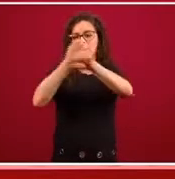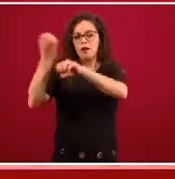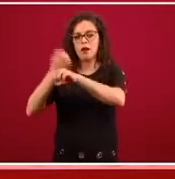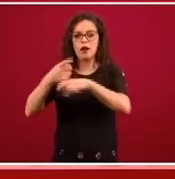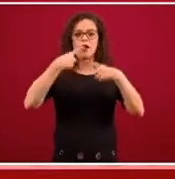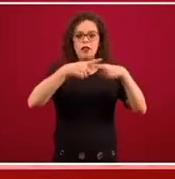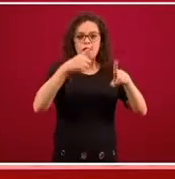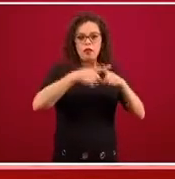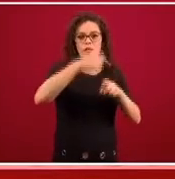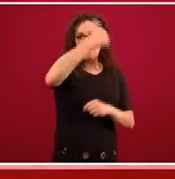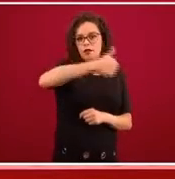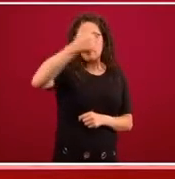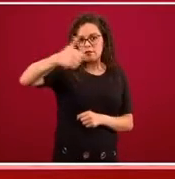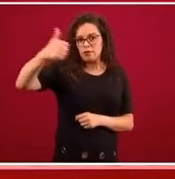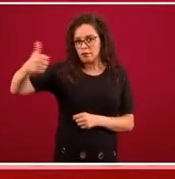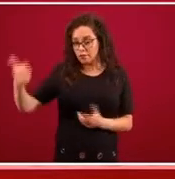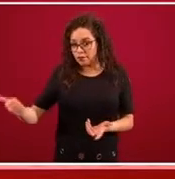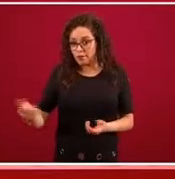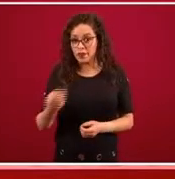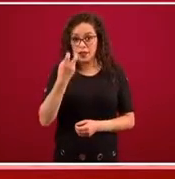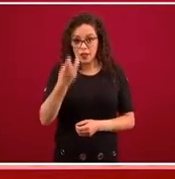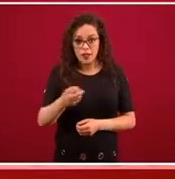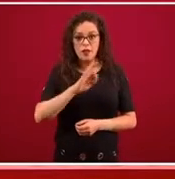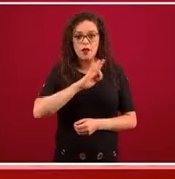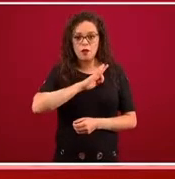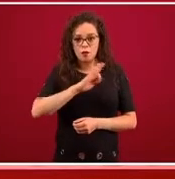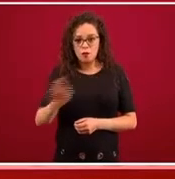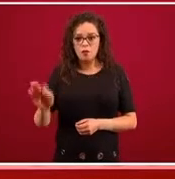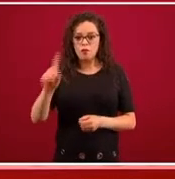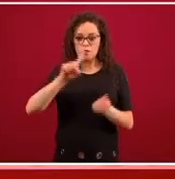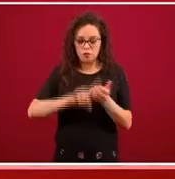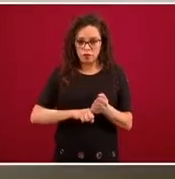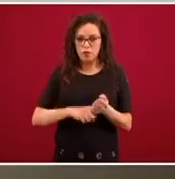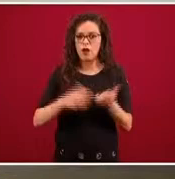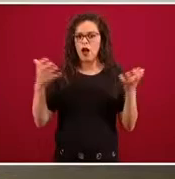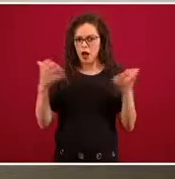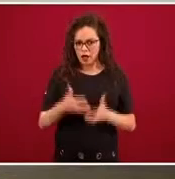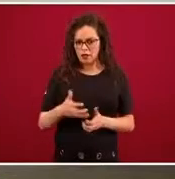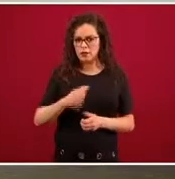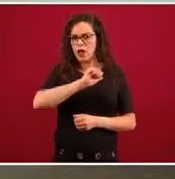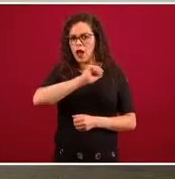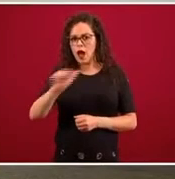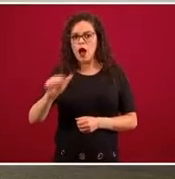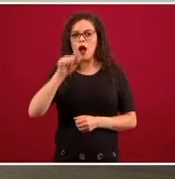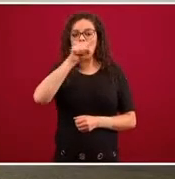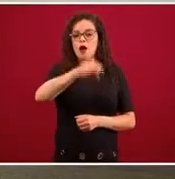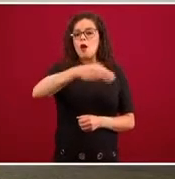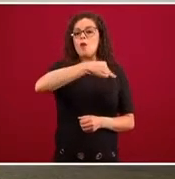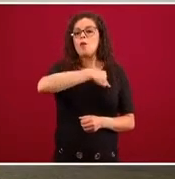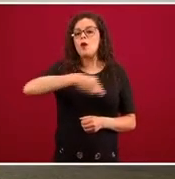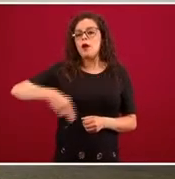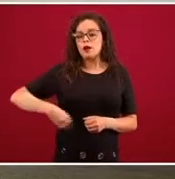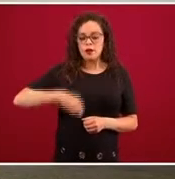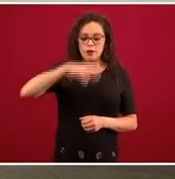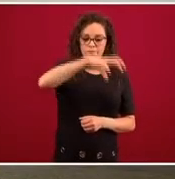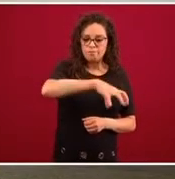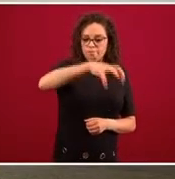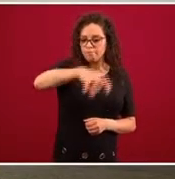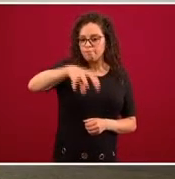make a comparison between the different states. This is an activity that can be done also at the municipal